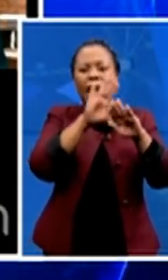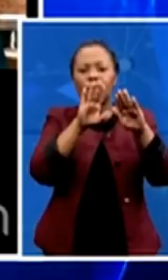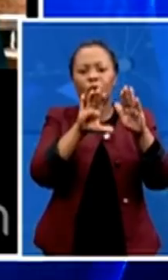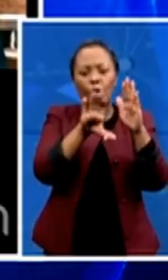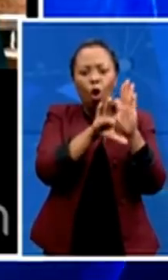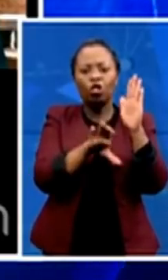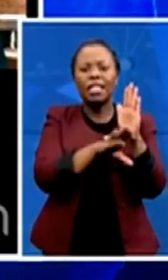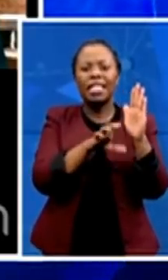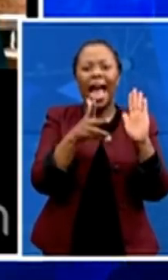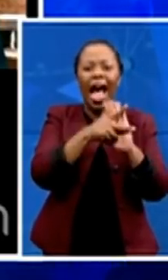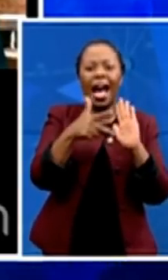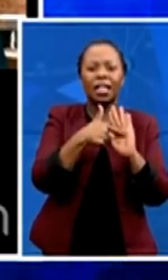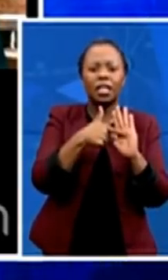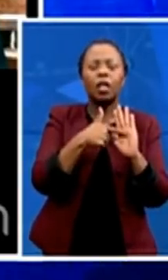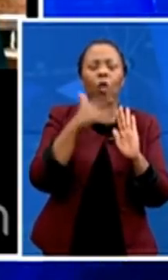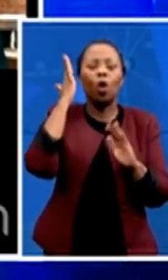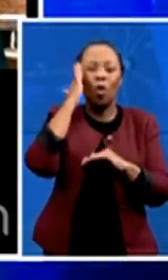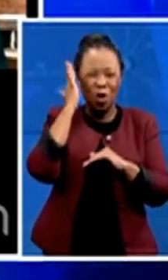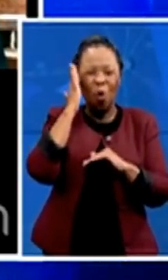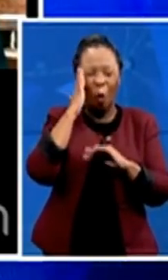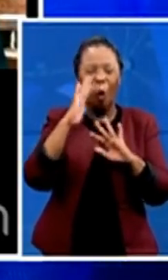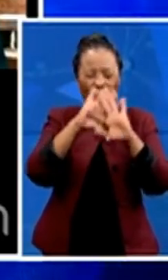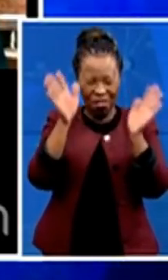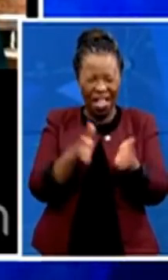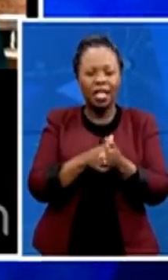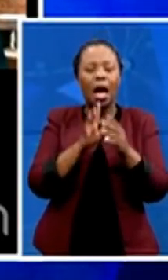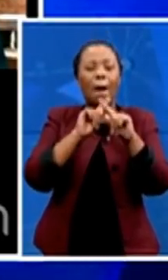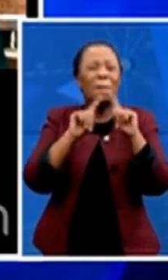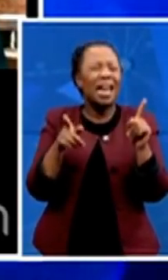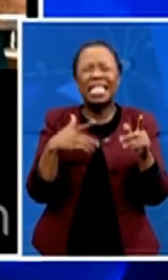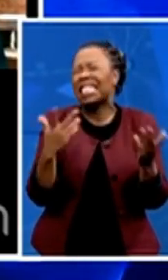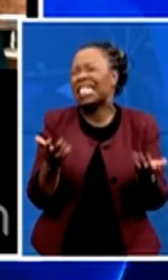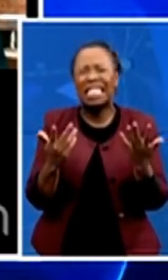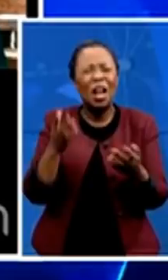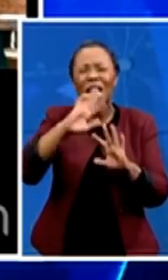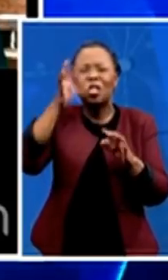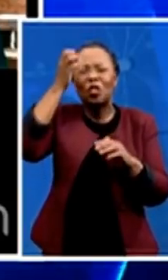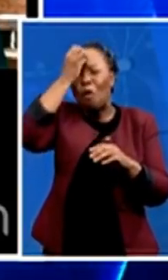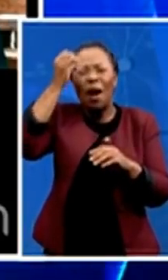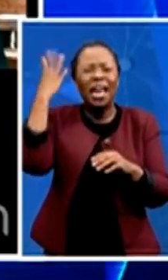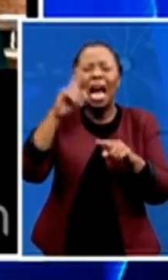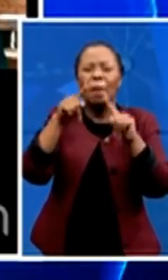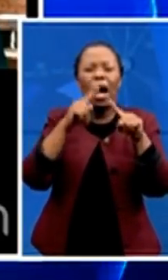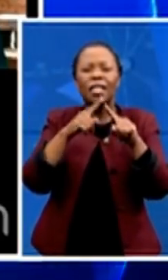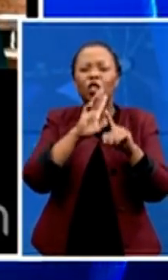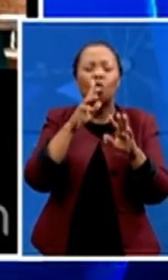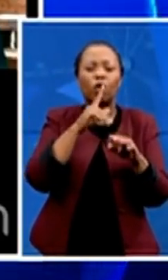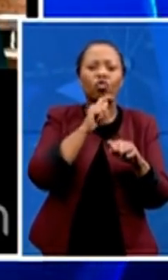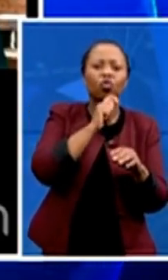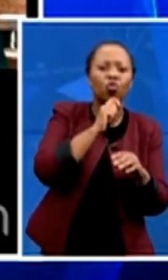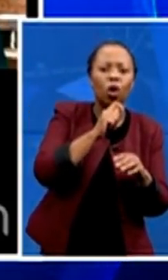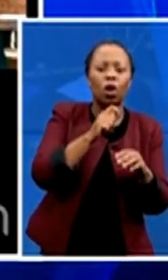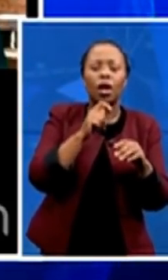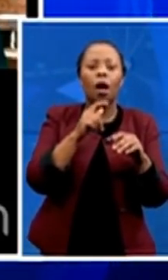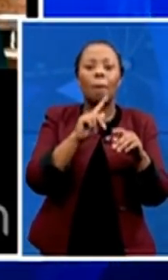that. But what is it? Let's forget about these artificial things. What did P.W. Botha do? He defied